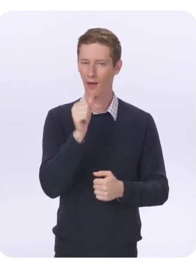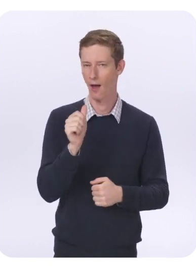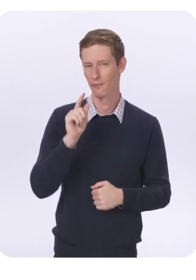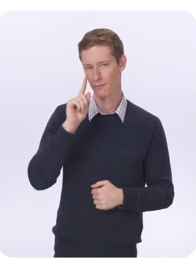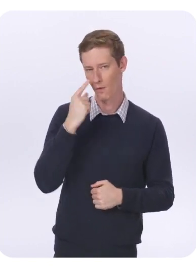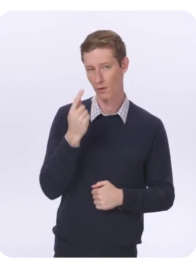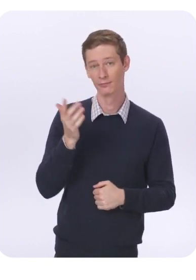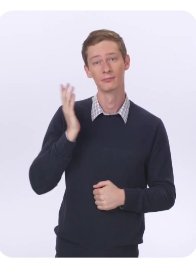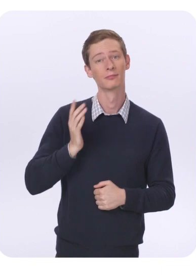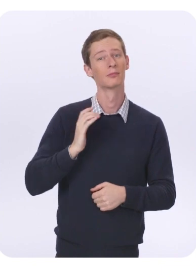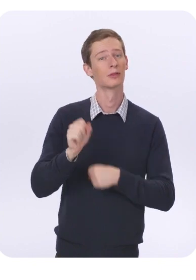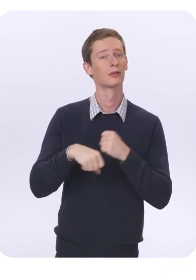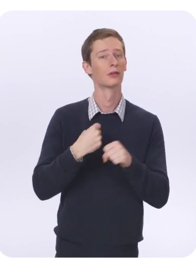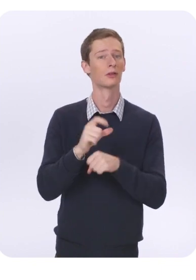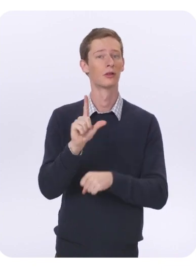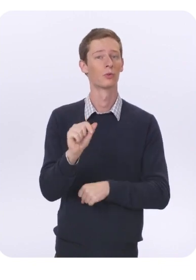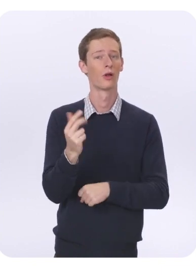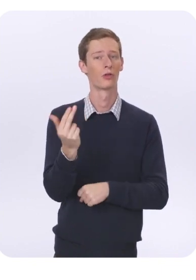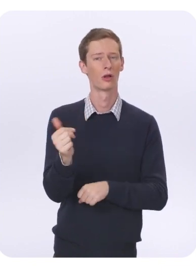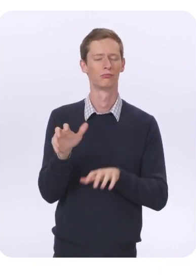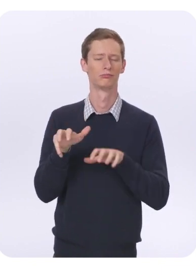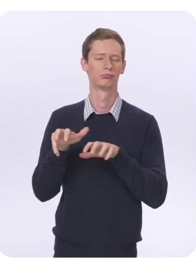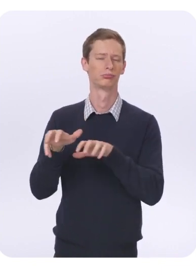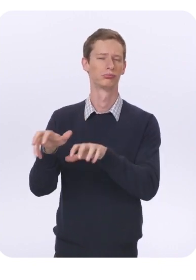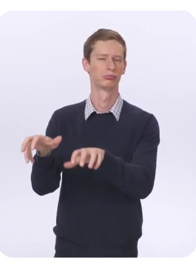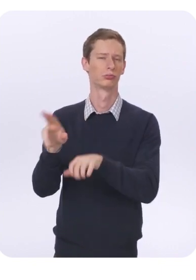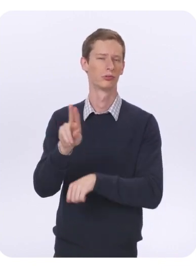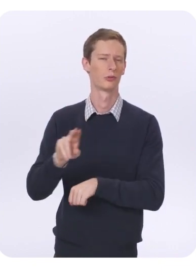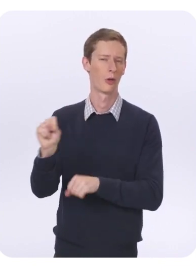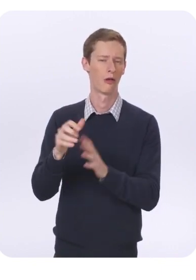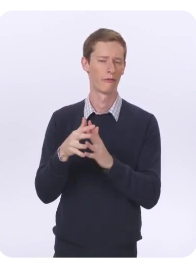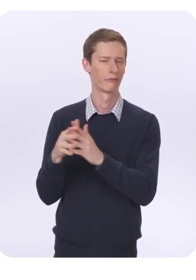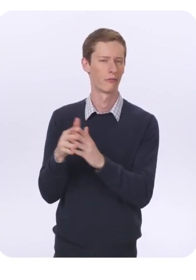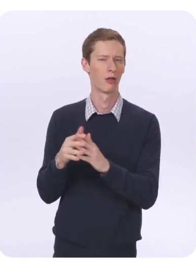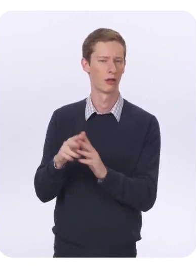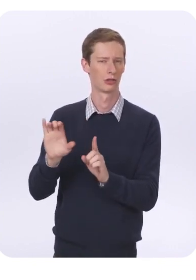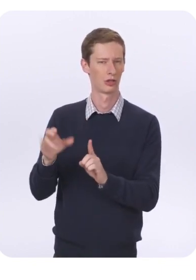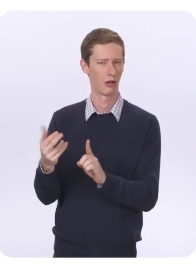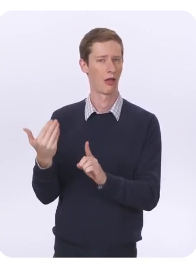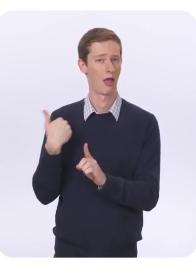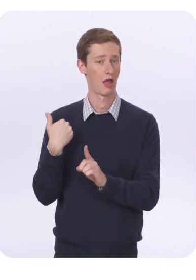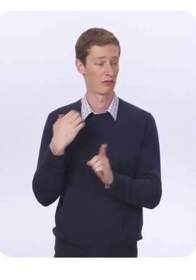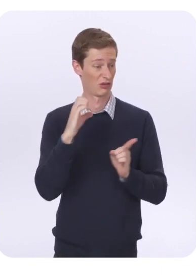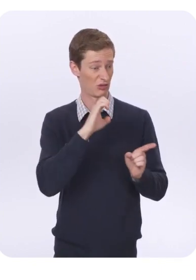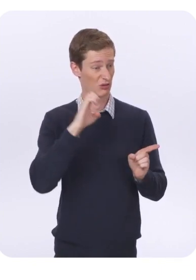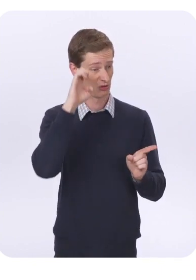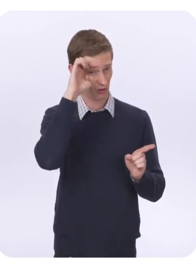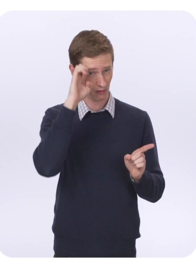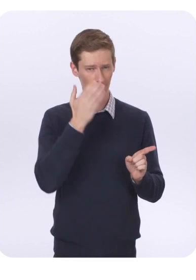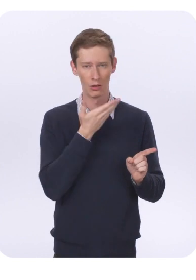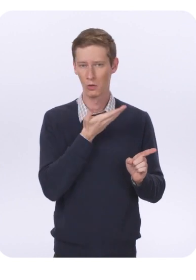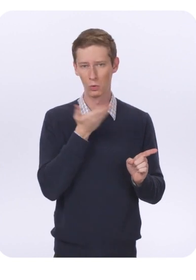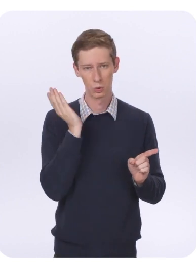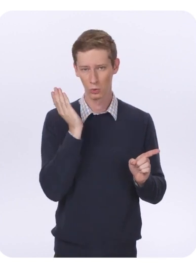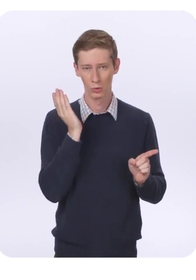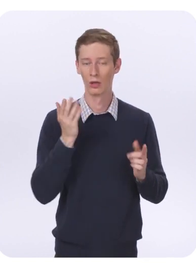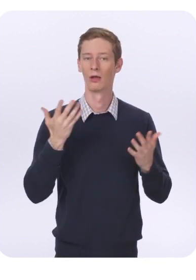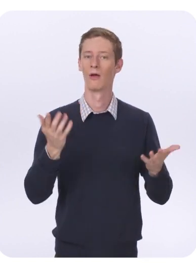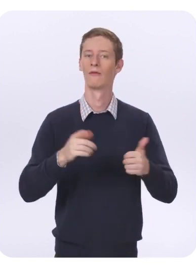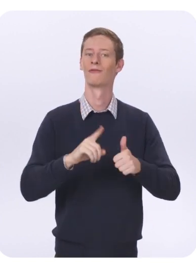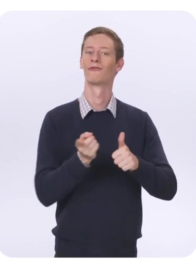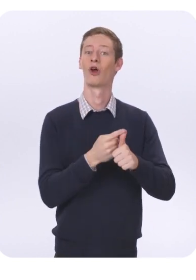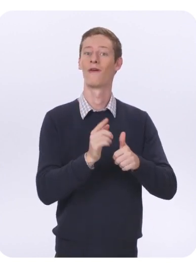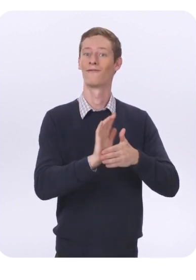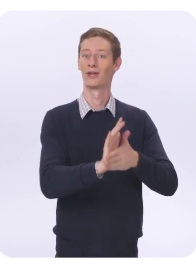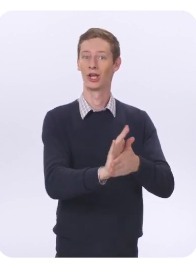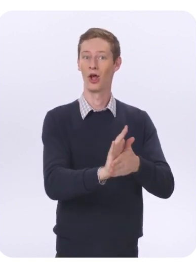education channels from the US were well established on YouTube, but nothing serious from Europe. So the first Kurzgesagt video